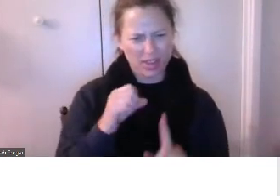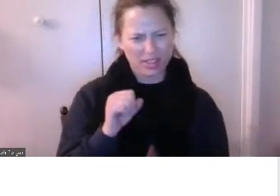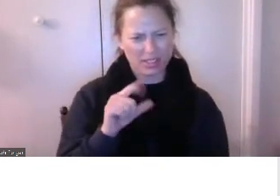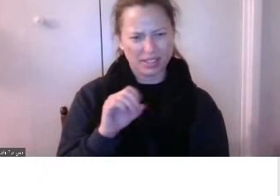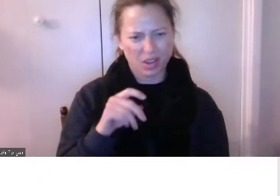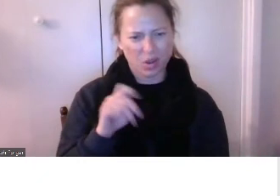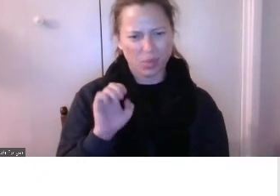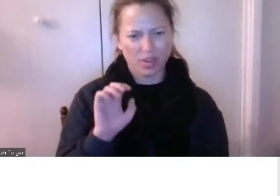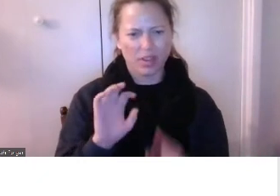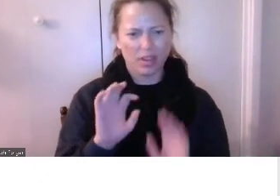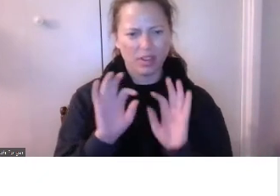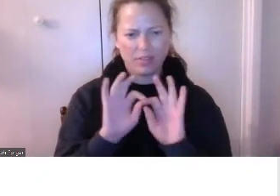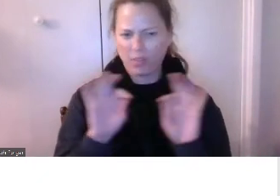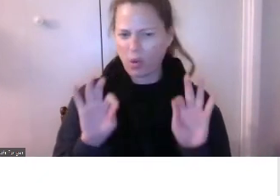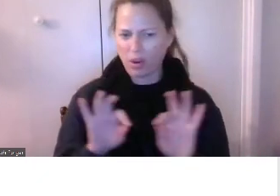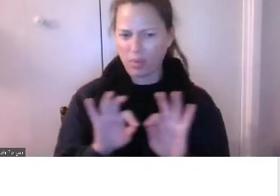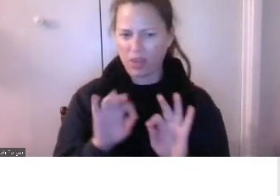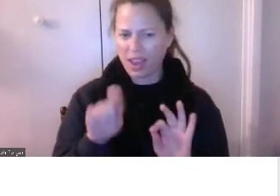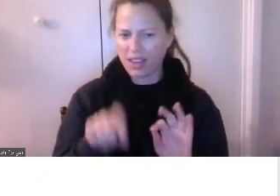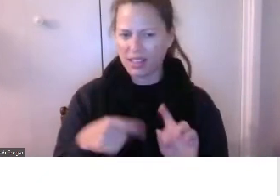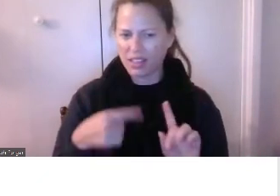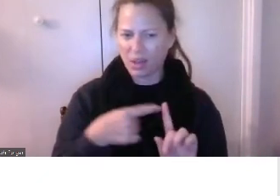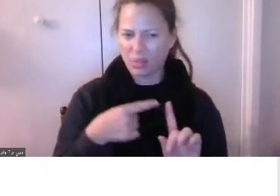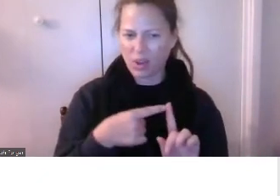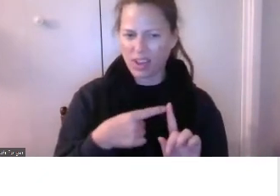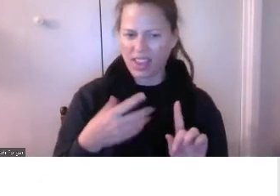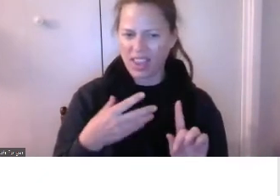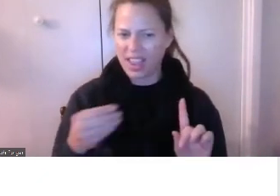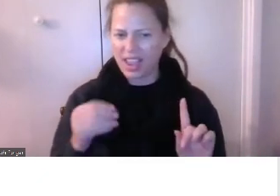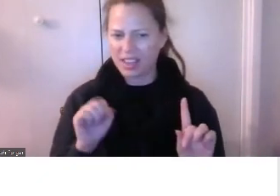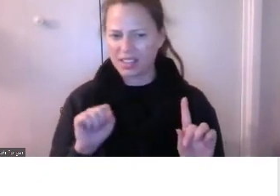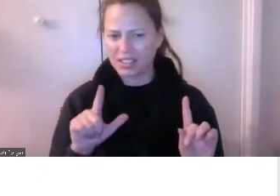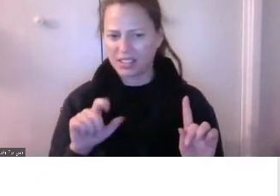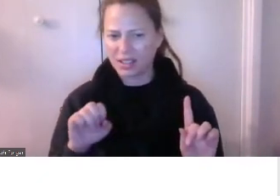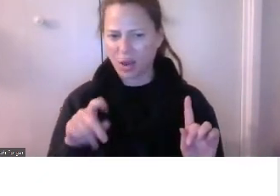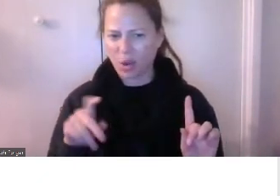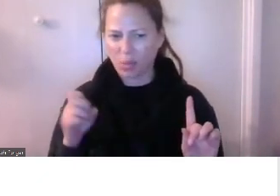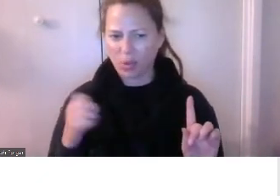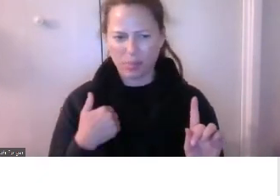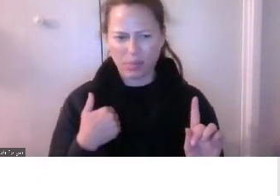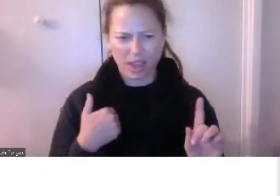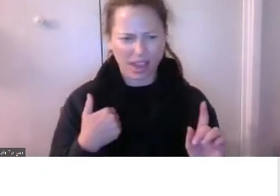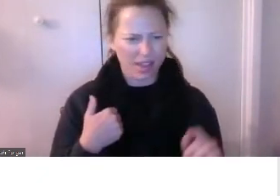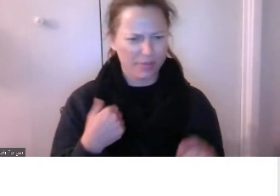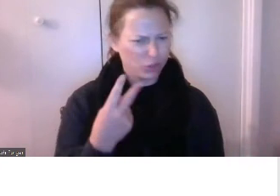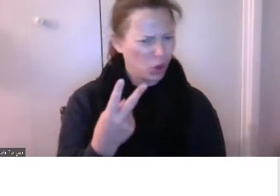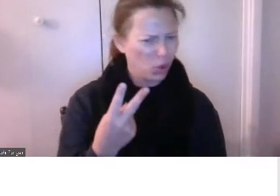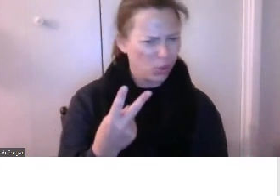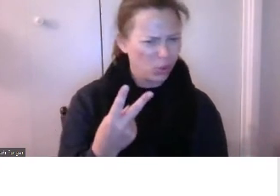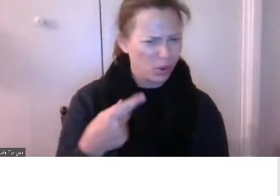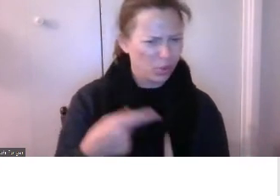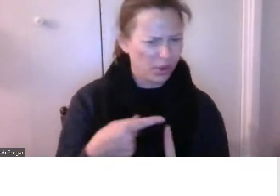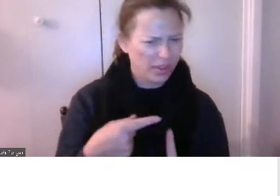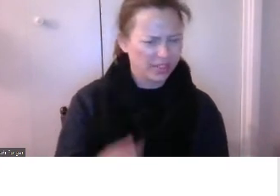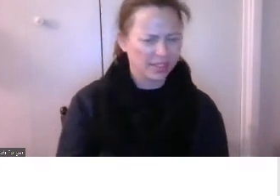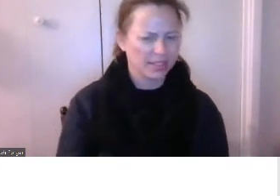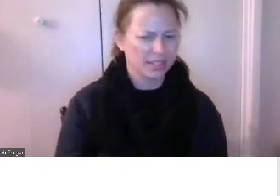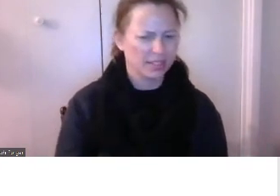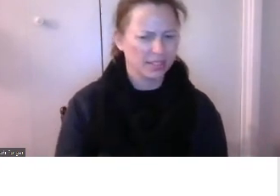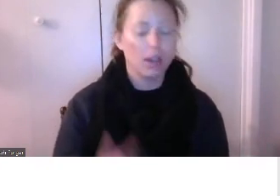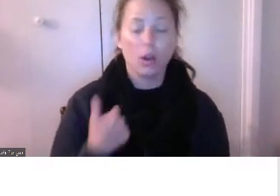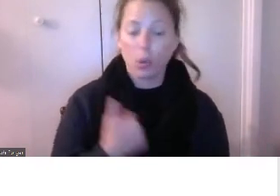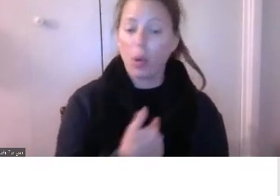form, we need a point and a slope, but I'm given 2 points. Well, we know how to find the slope from